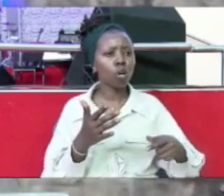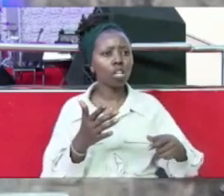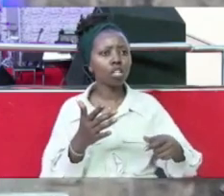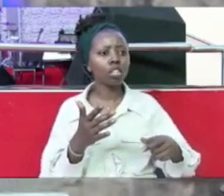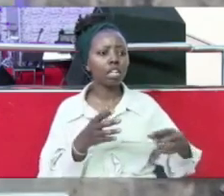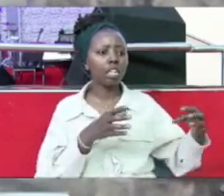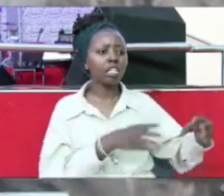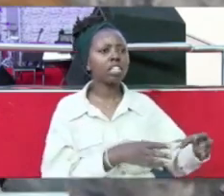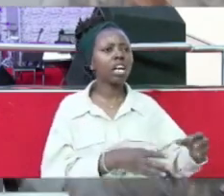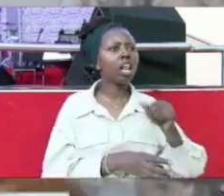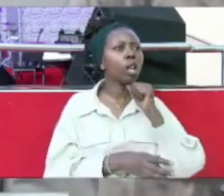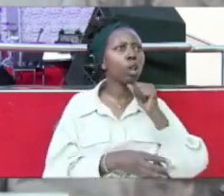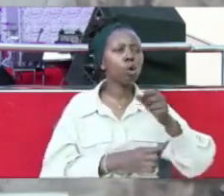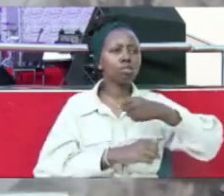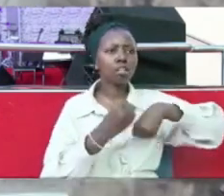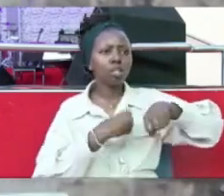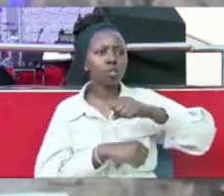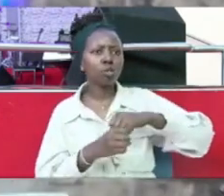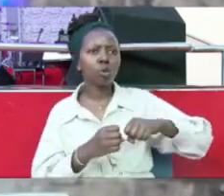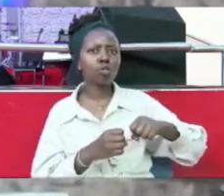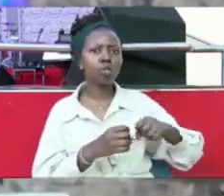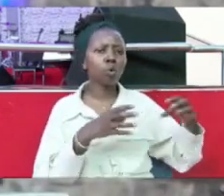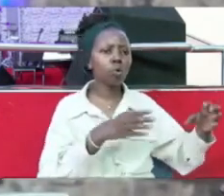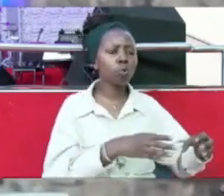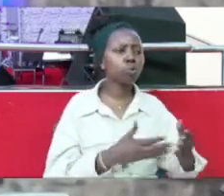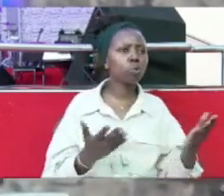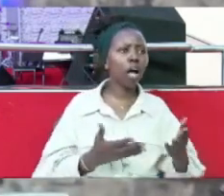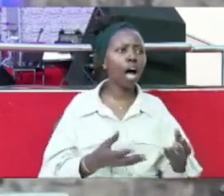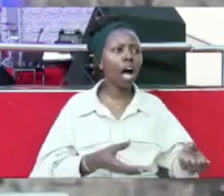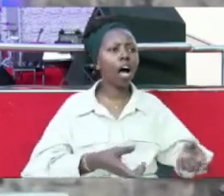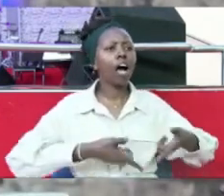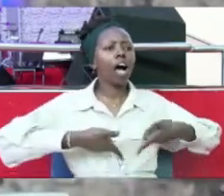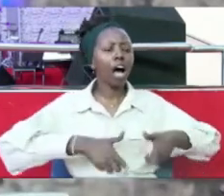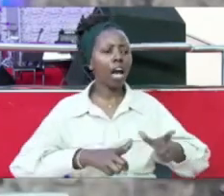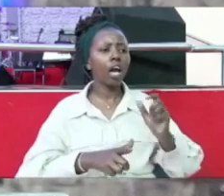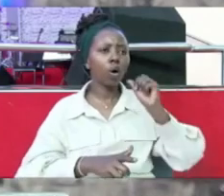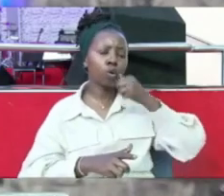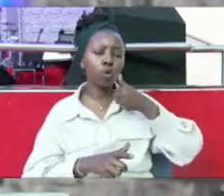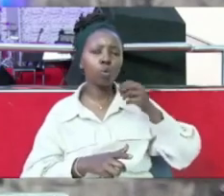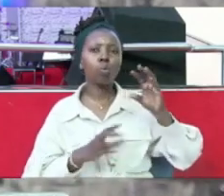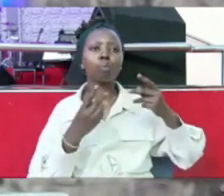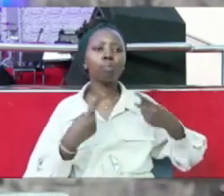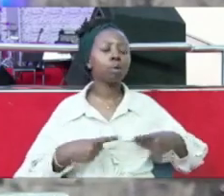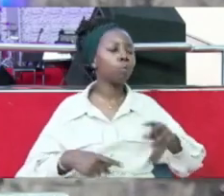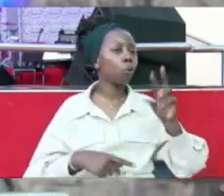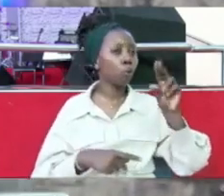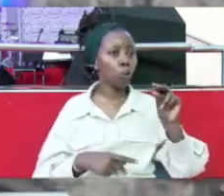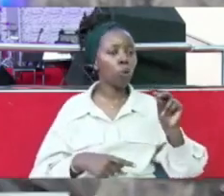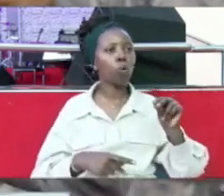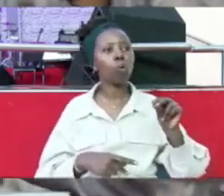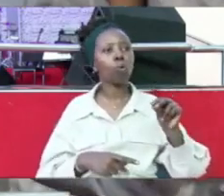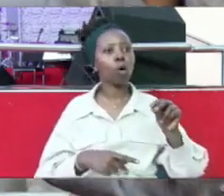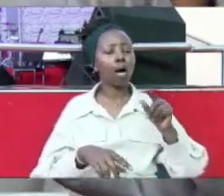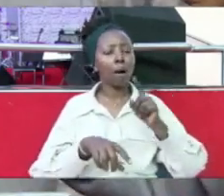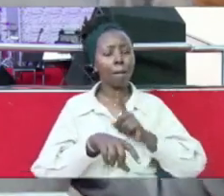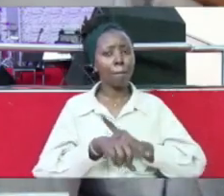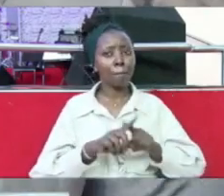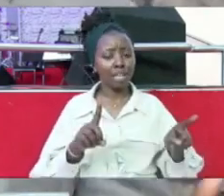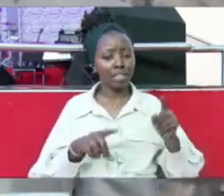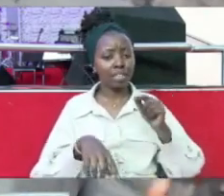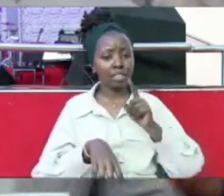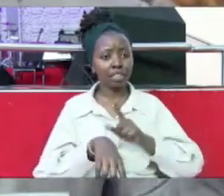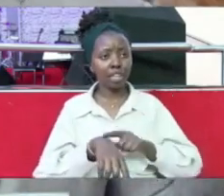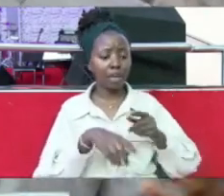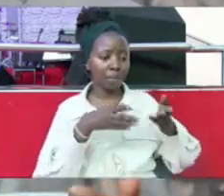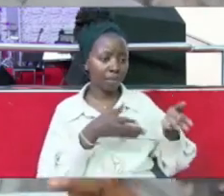whereby we do not allow new people. Kwamba shirika zetu za kinyumbani sizikuwa ati haturuhusu watu wageni. But when we are there, we are supposed to invite